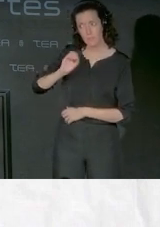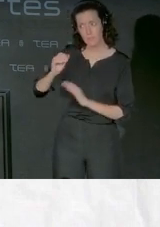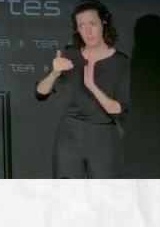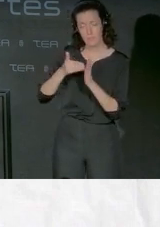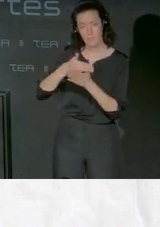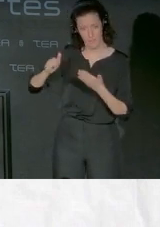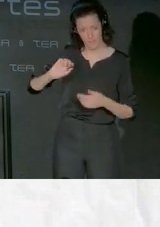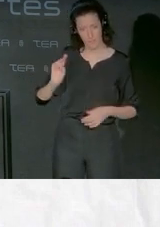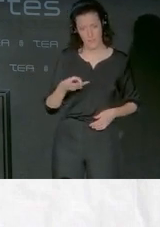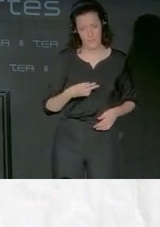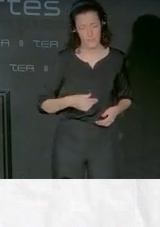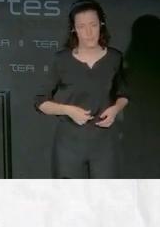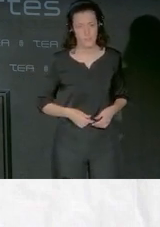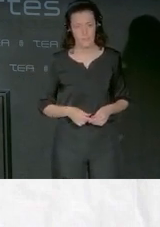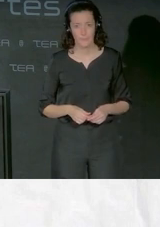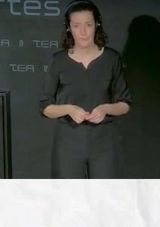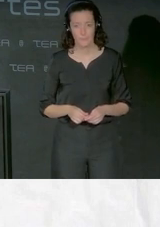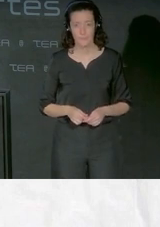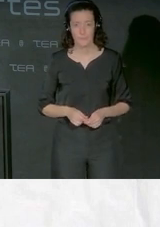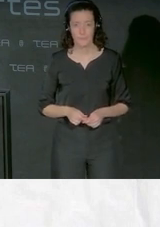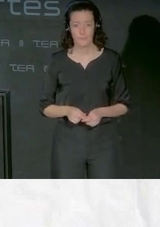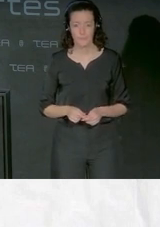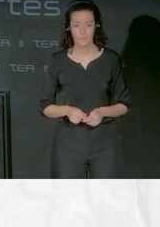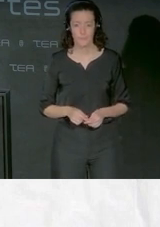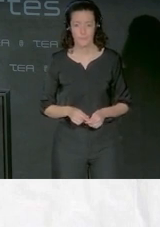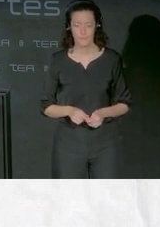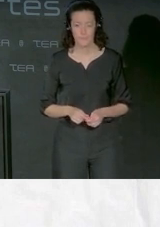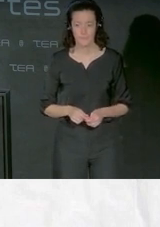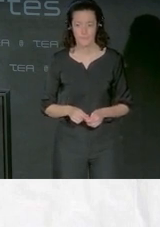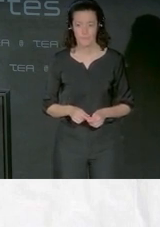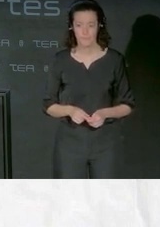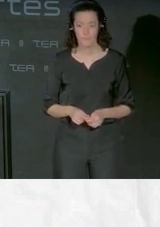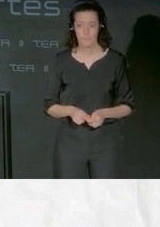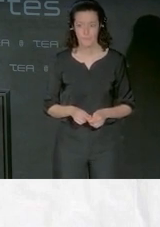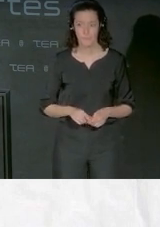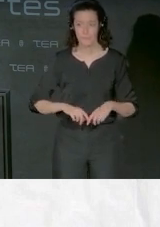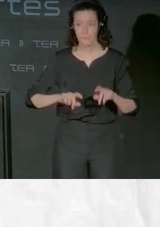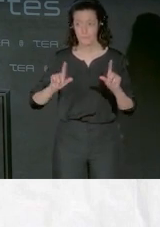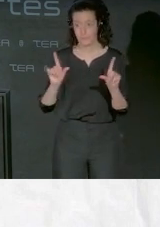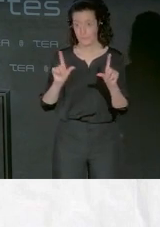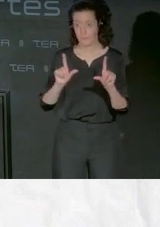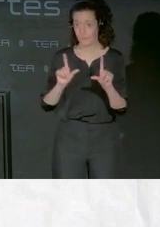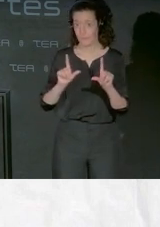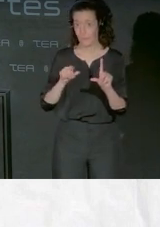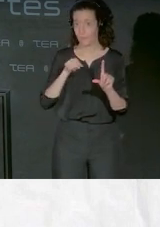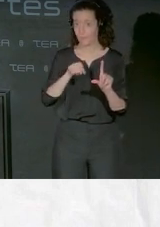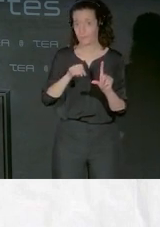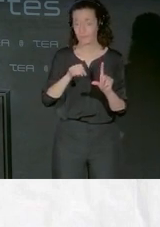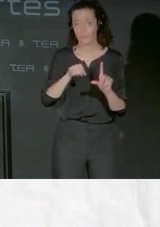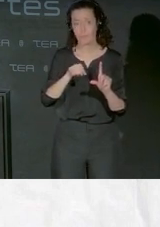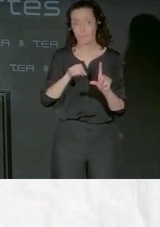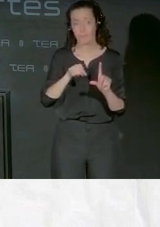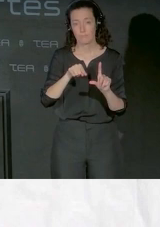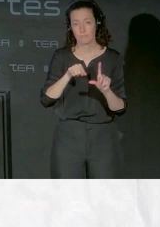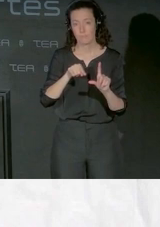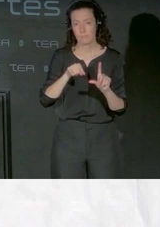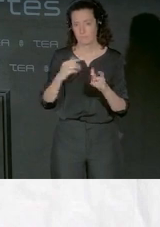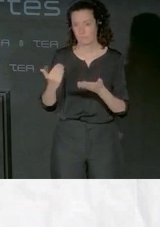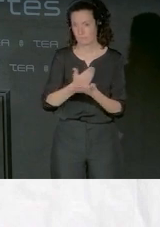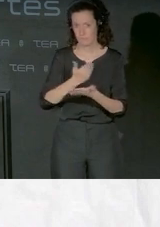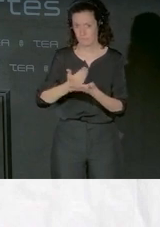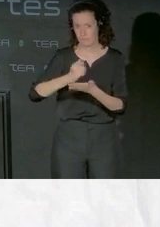Whilst TV remains the most preferred media in general, what these figures show is that video